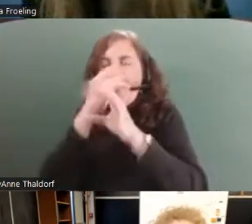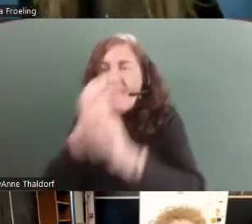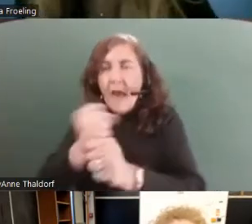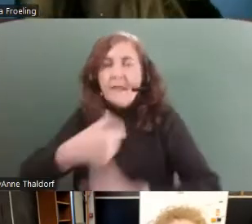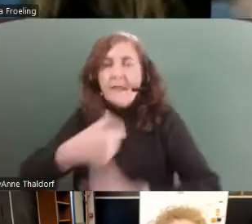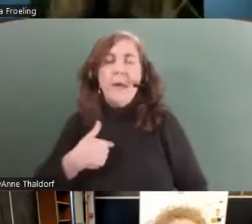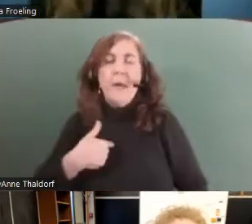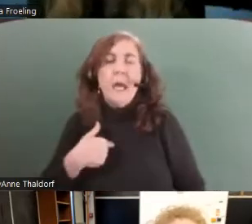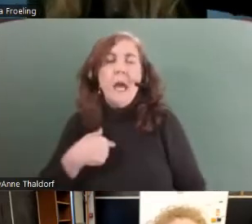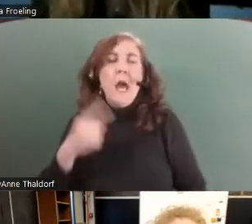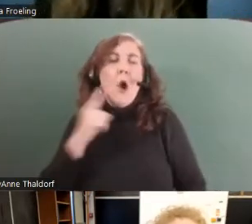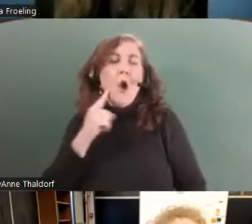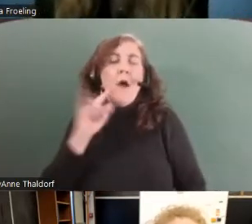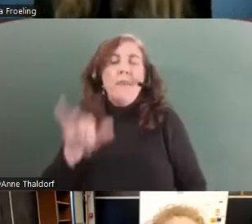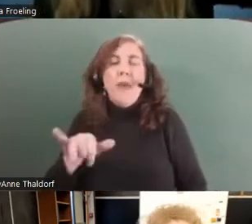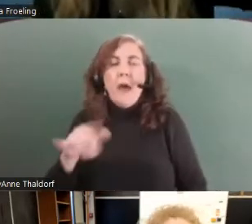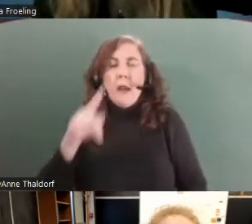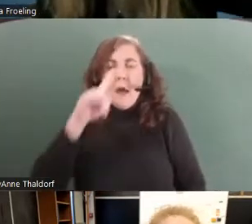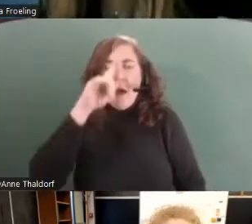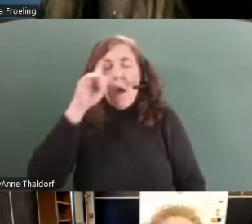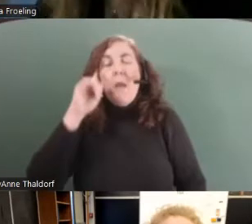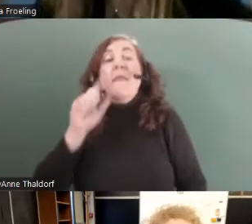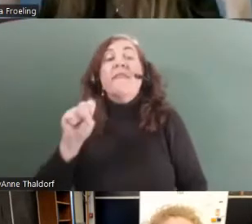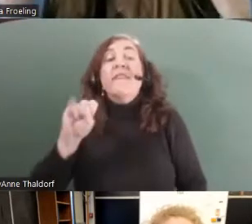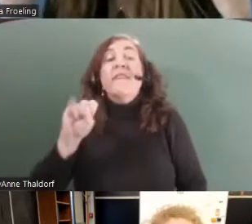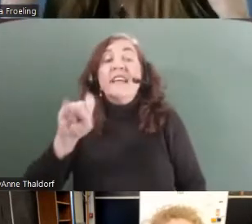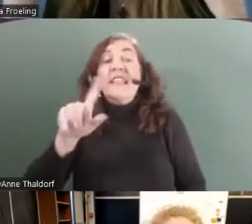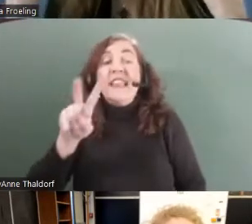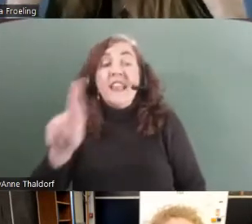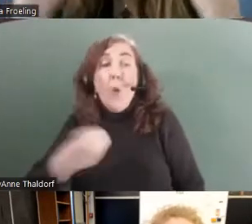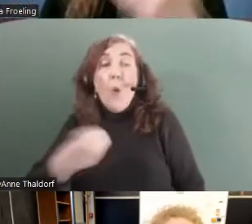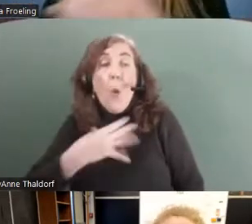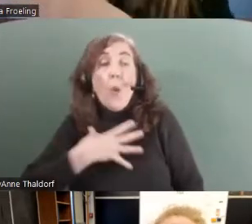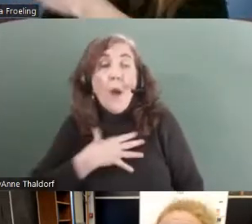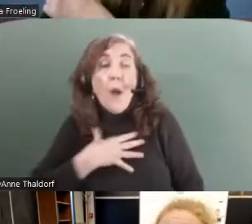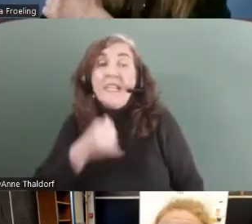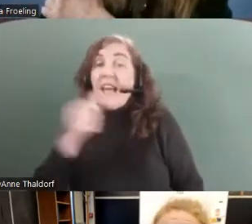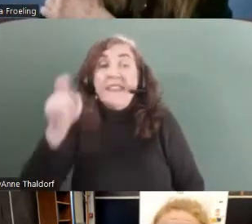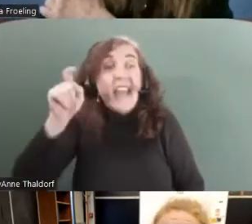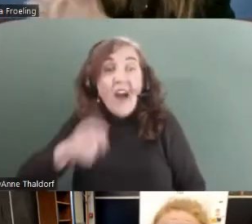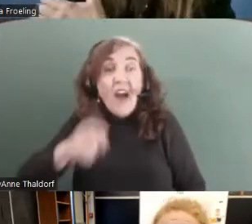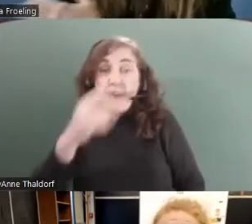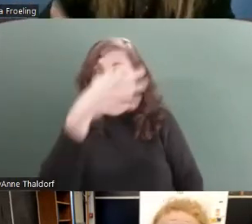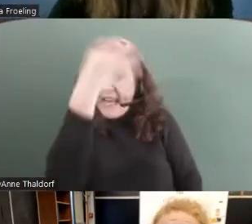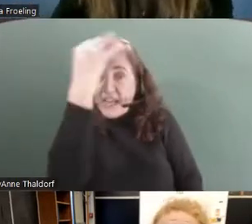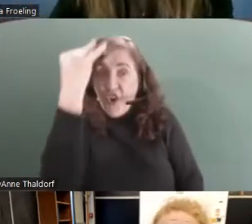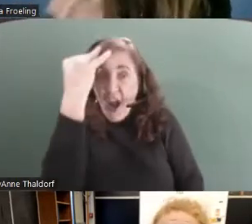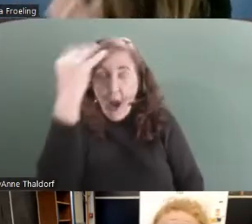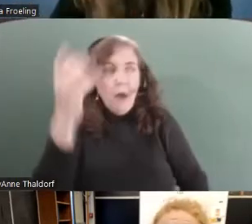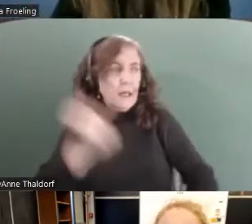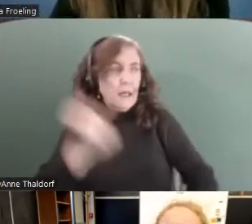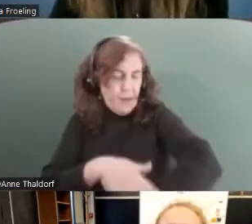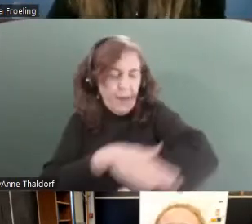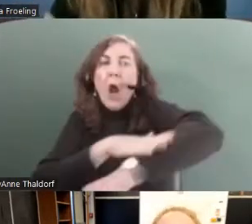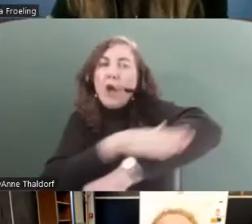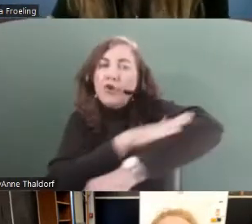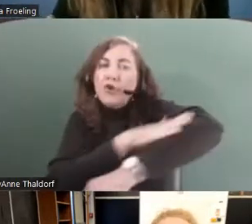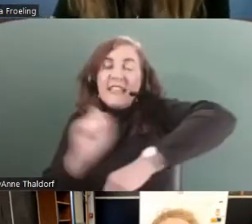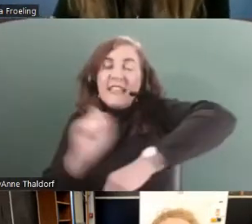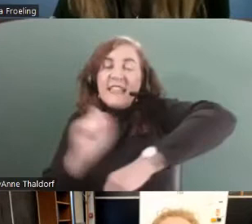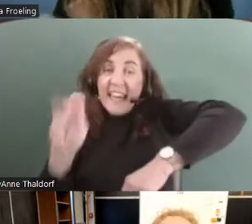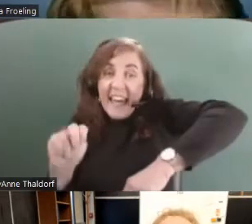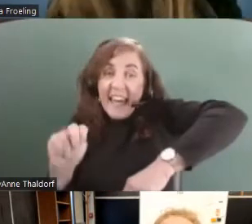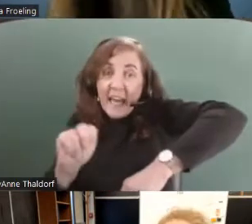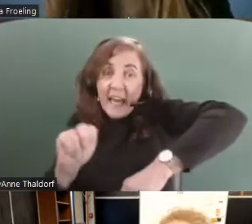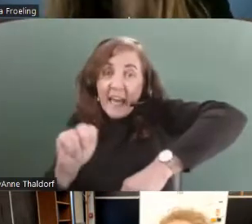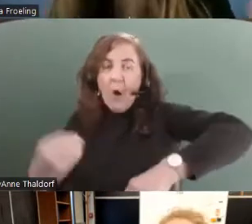that the silver or the white patch doesn't have to be on your hair. It can be like on your skin somewhere, like a white